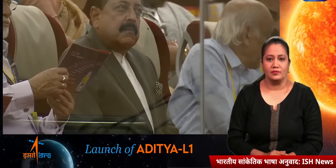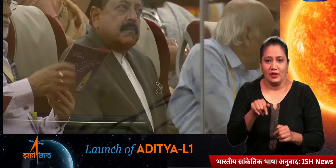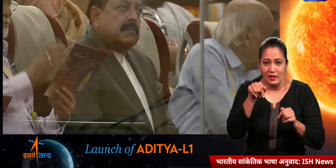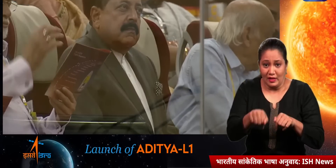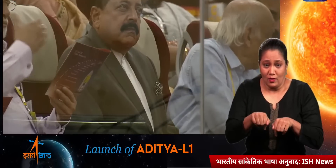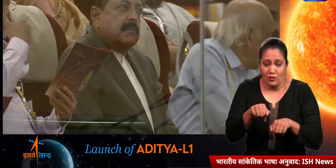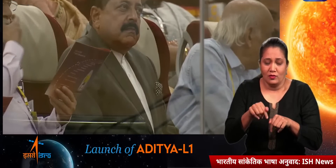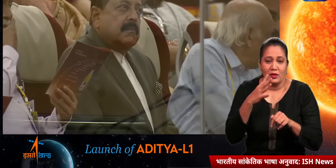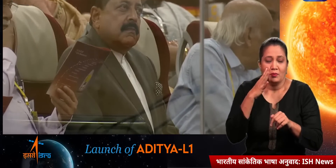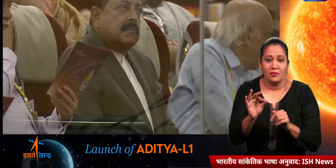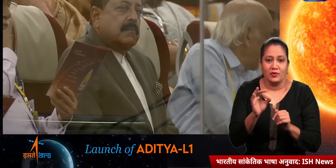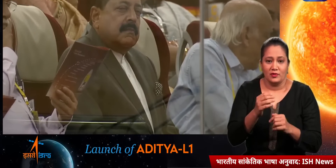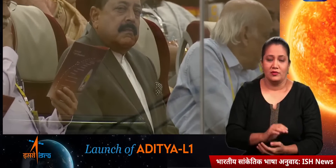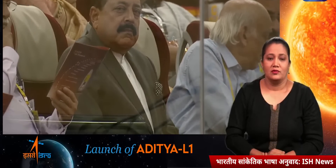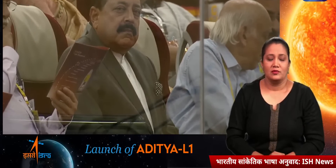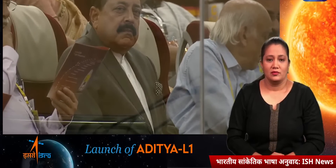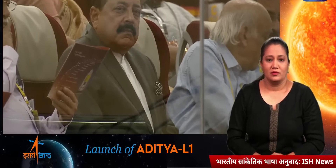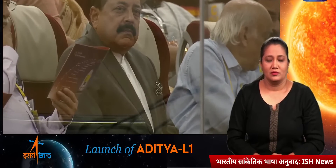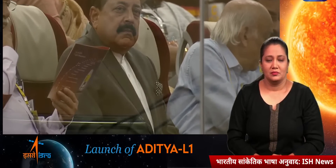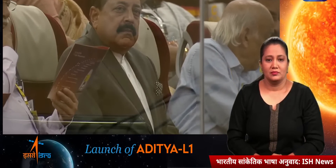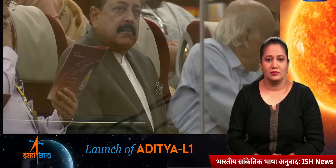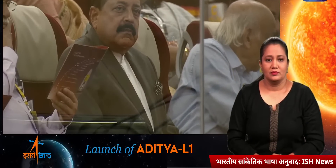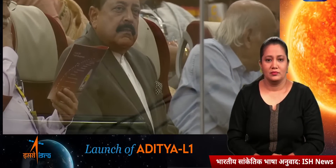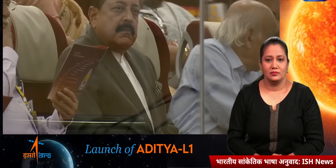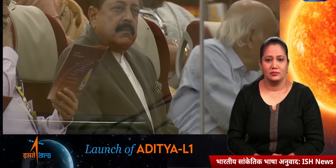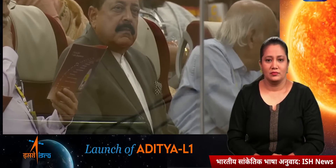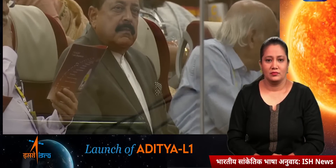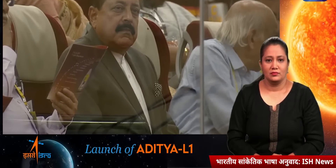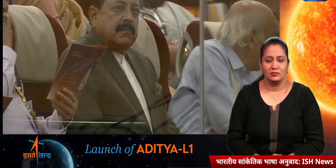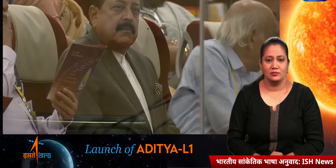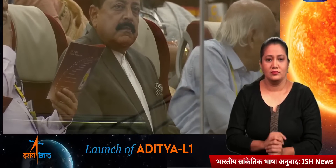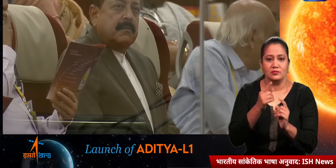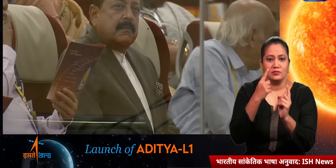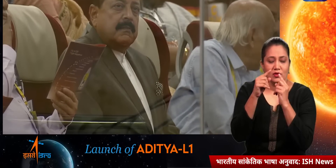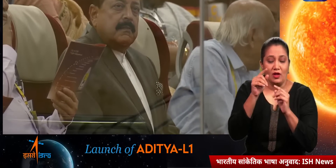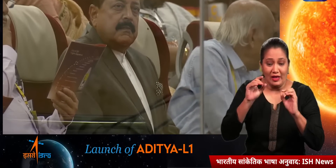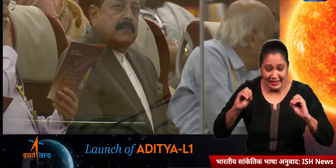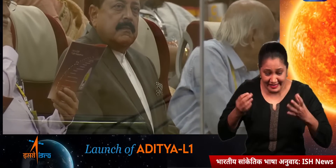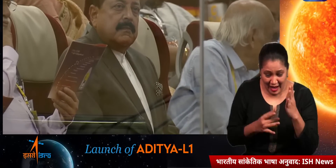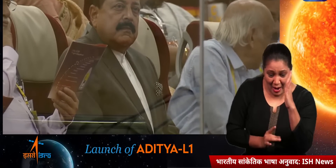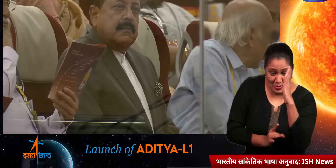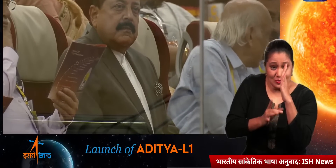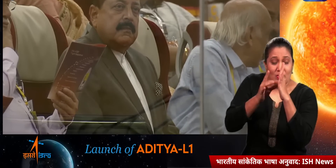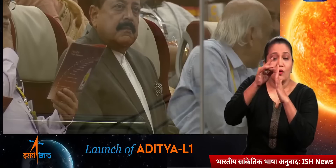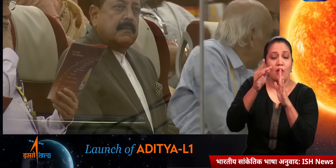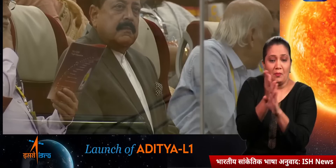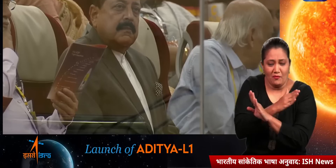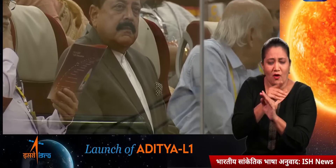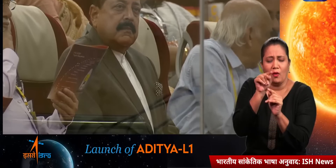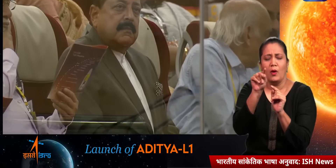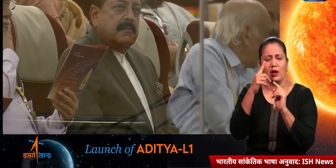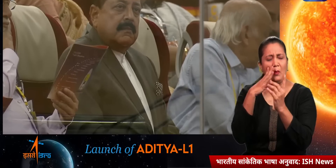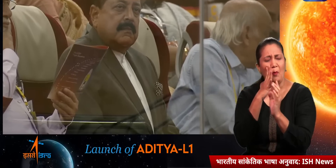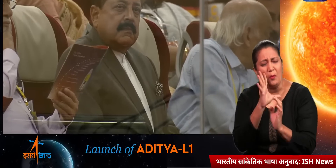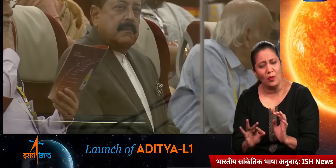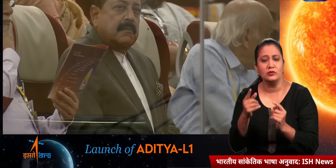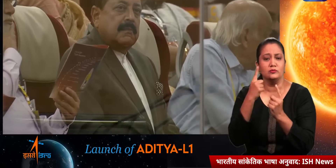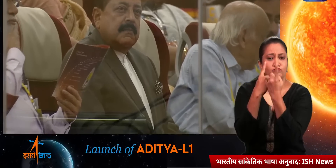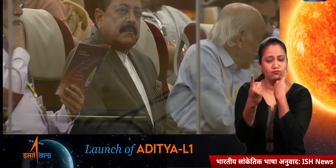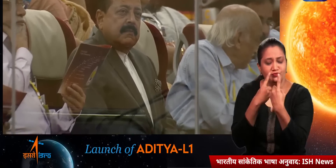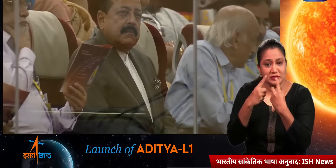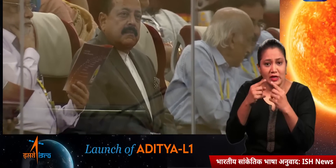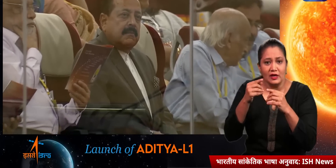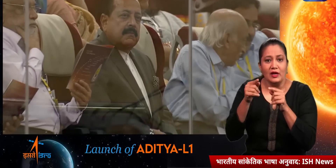critical capsule of performance validation for the launch vehicle systems will be carried out, and very close to the launch